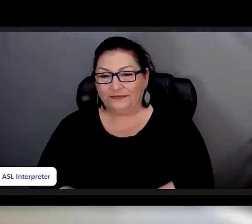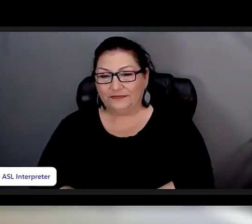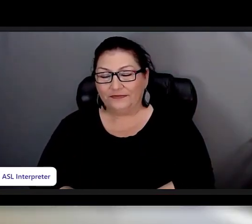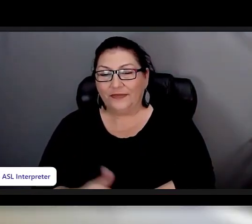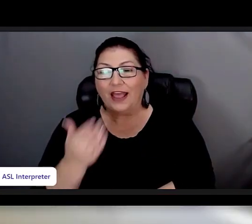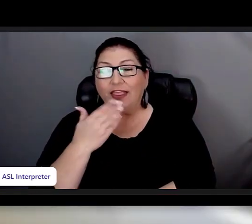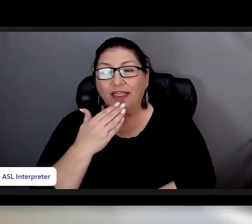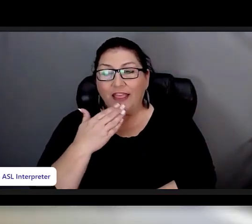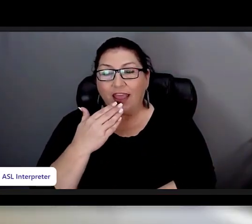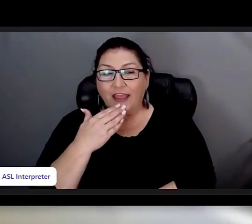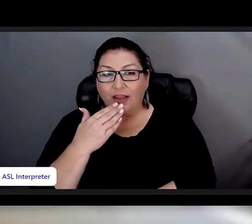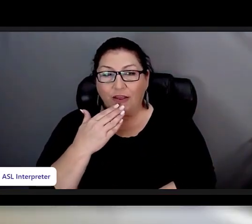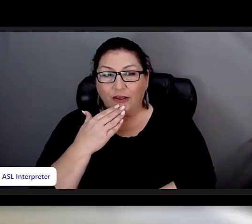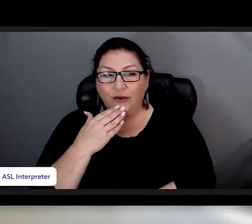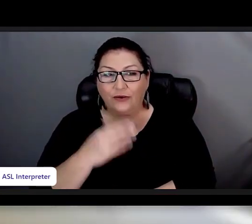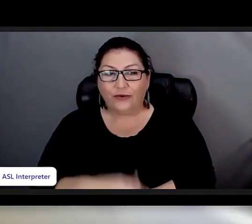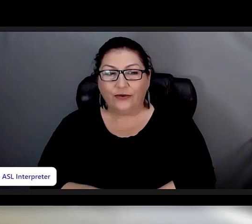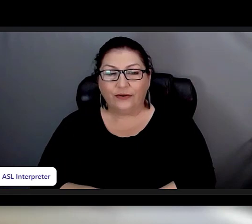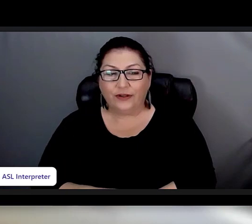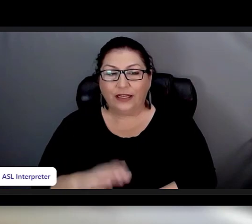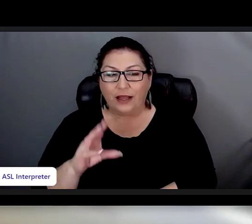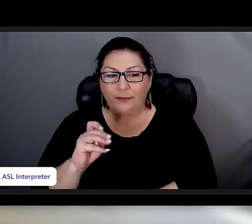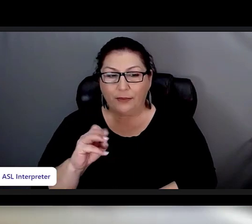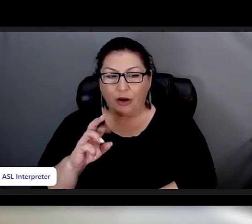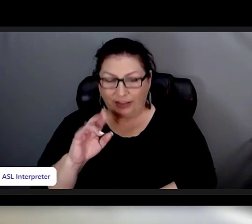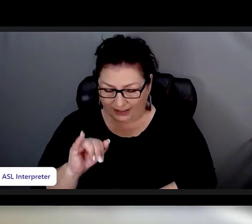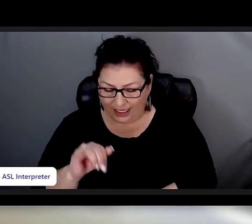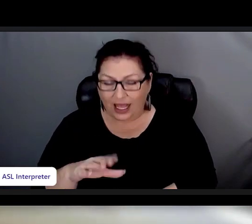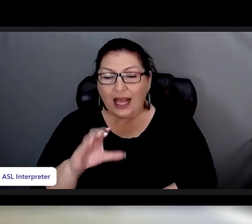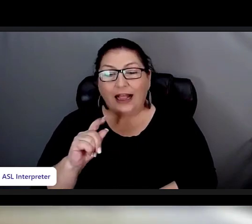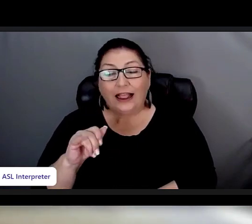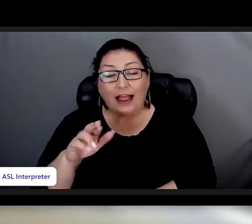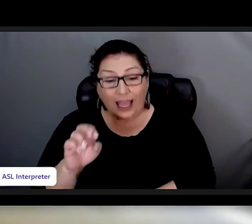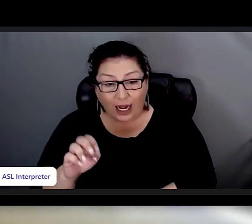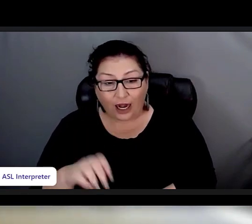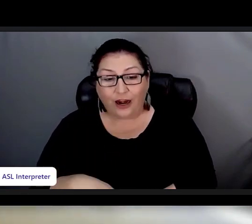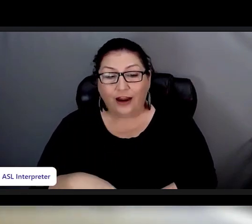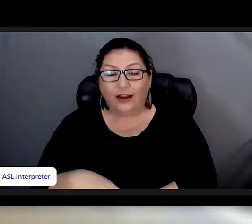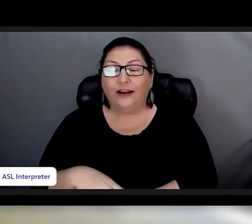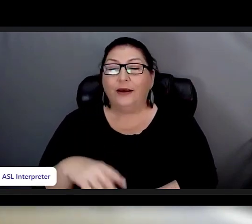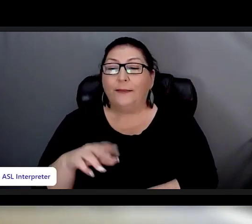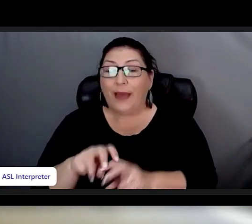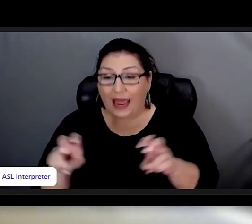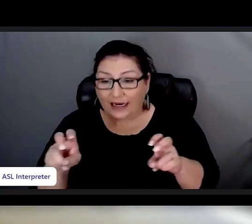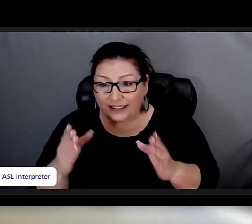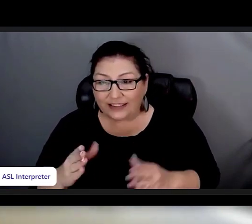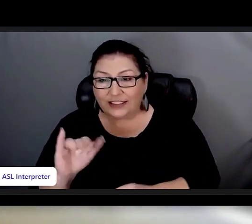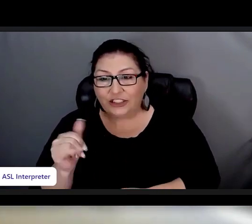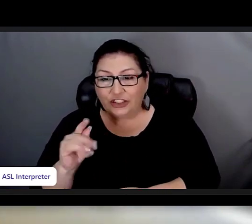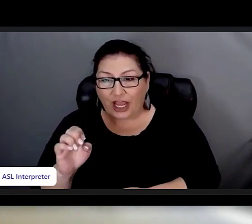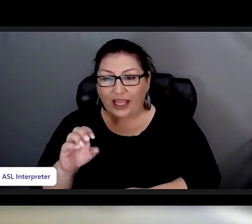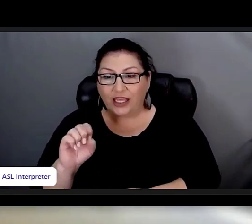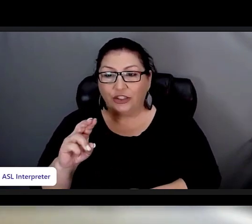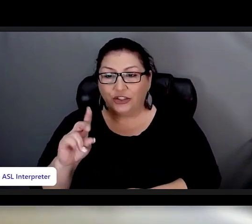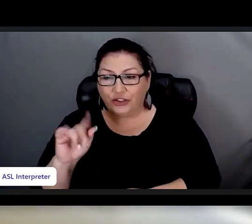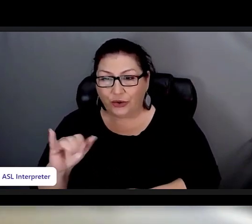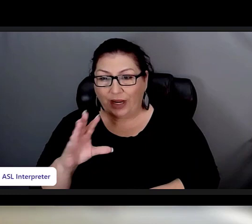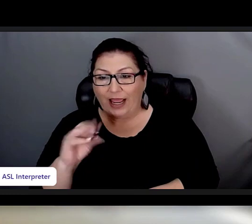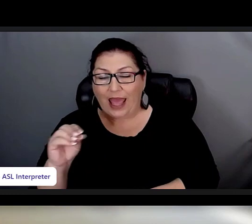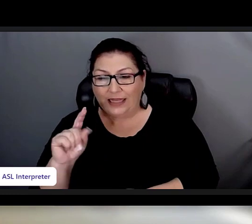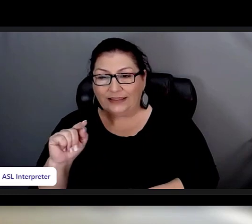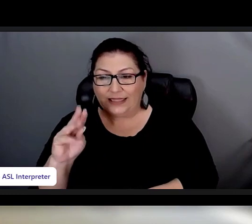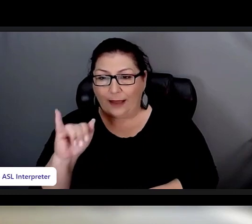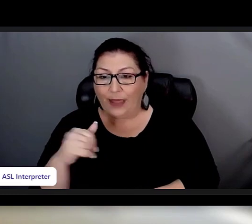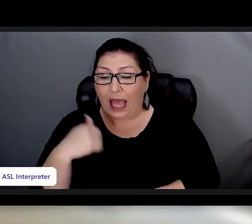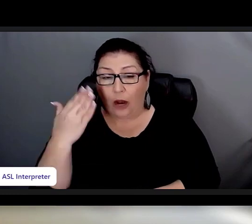Thank you, and Marcy, Claire, Carolyn, and panelists, Jake, Sudi, and Tammy. I don't